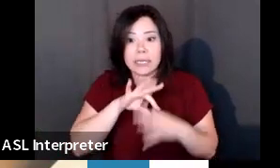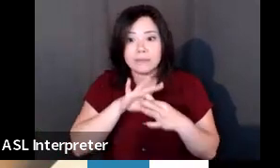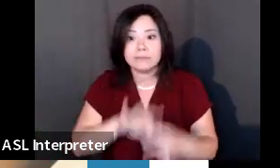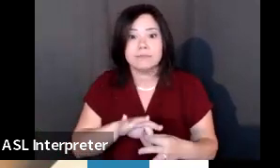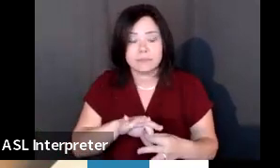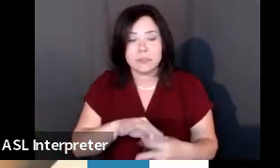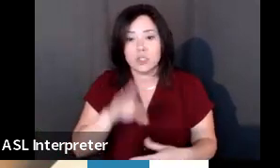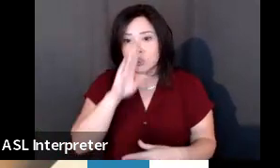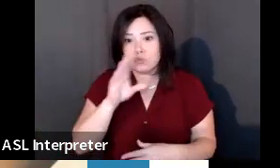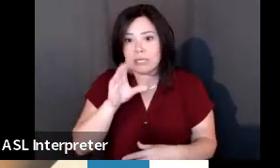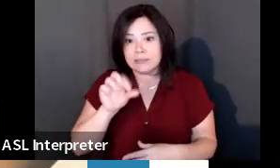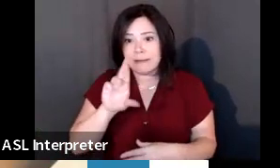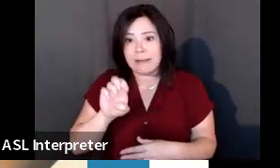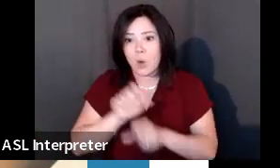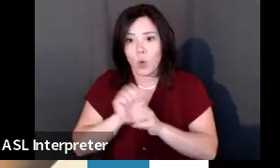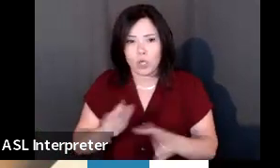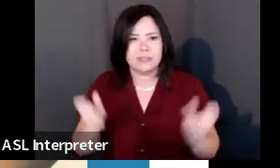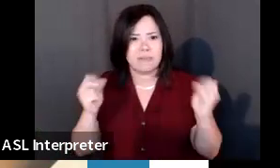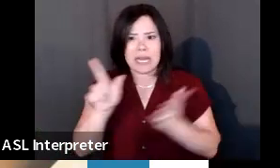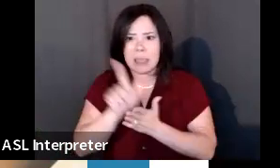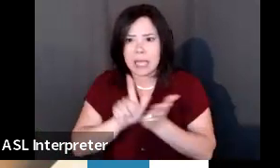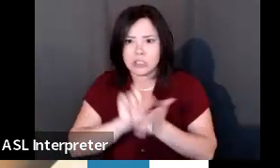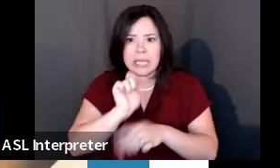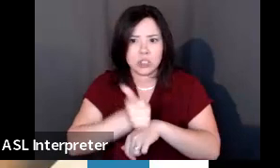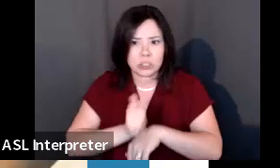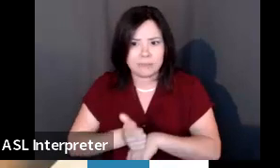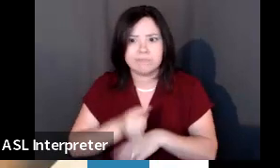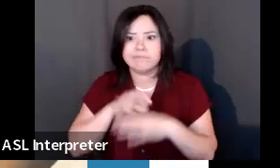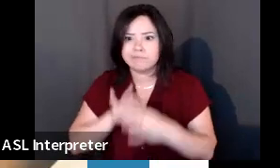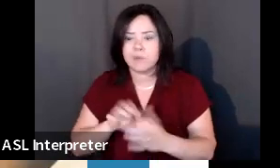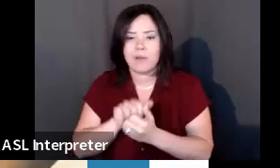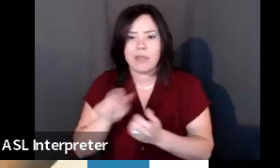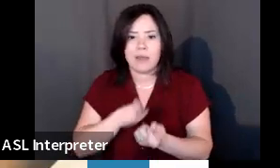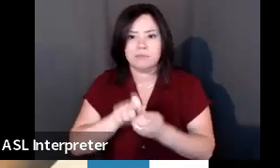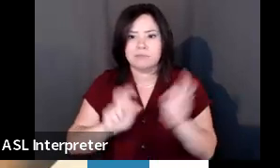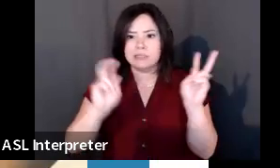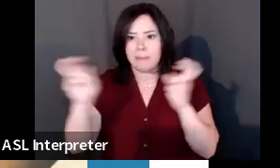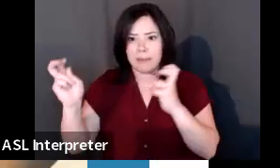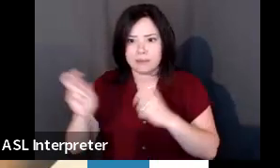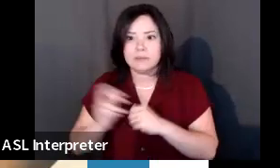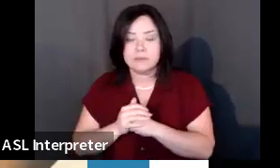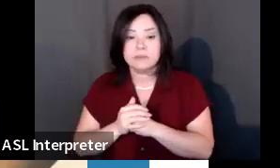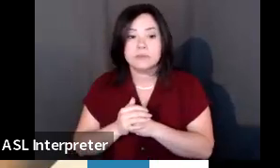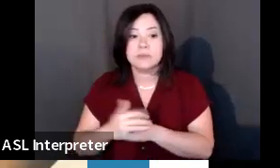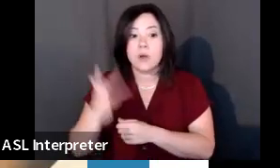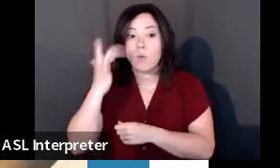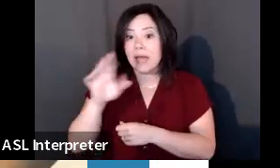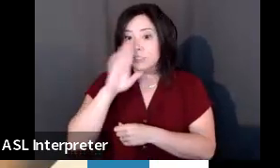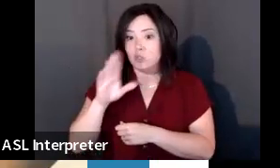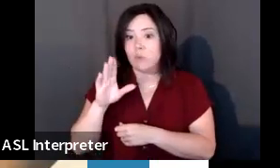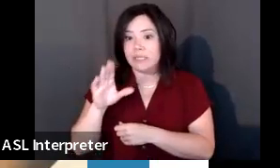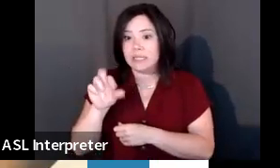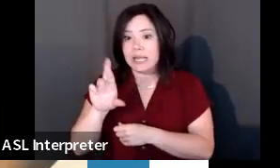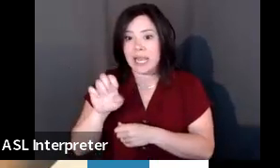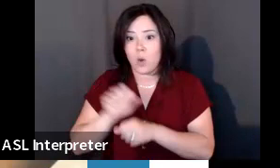workers. There's been a lot of legislation and activity around that particular topic because direct care workers are